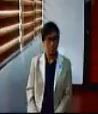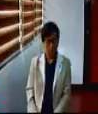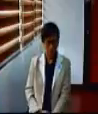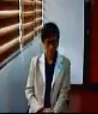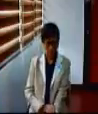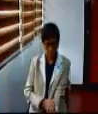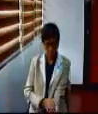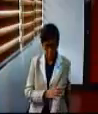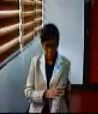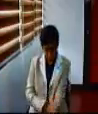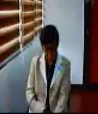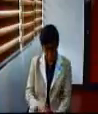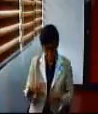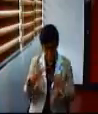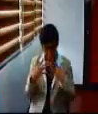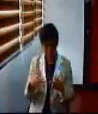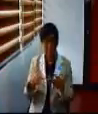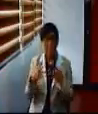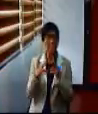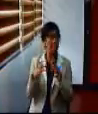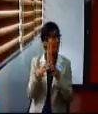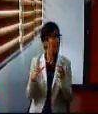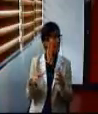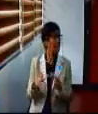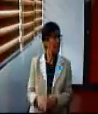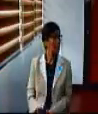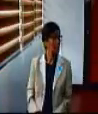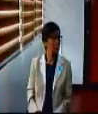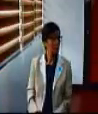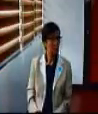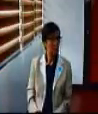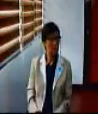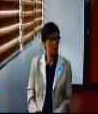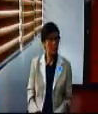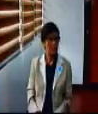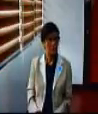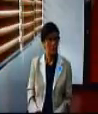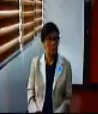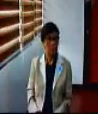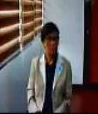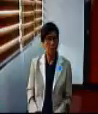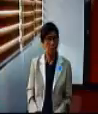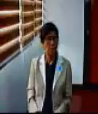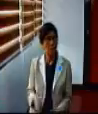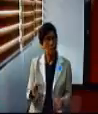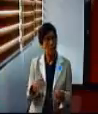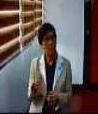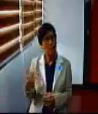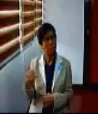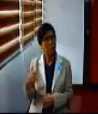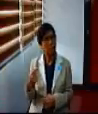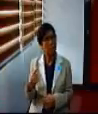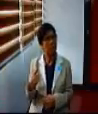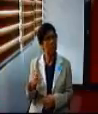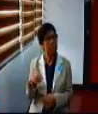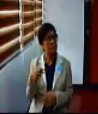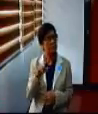Thank you very much, Mr. Ado. Would any of the commissioners have a question for Mr. Ado?